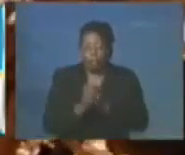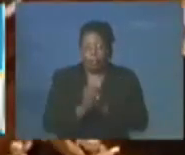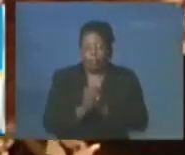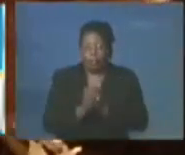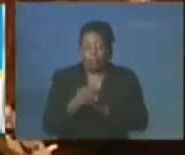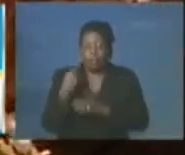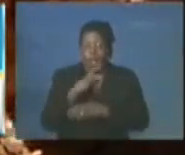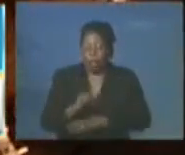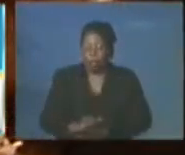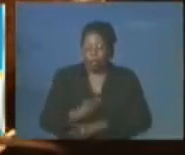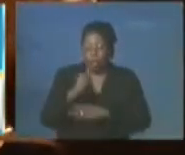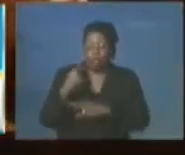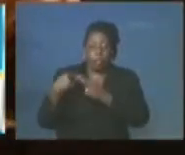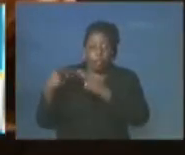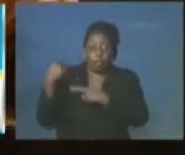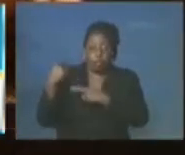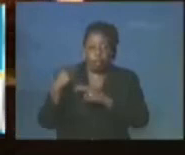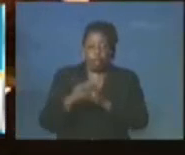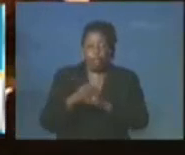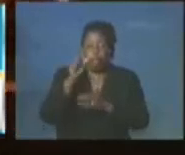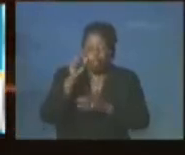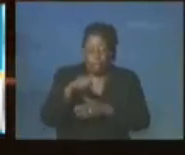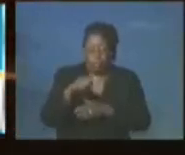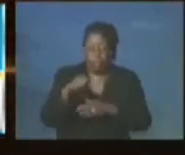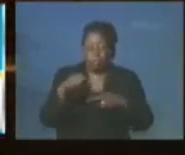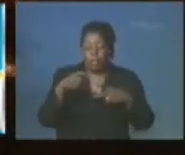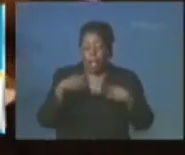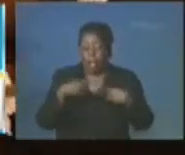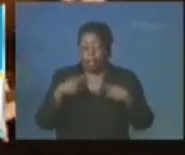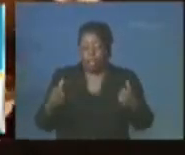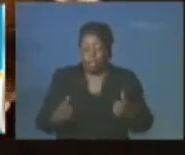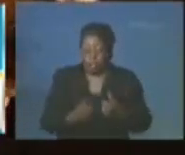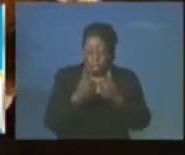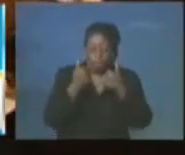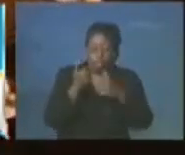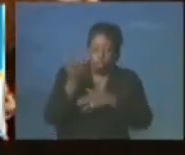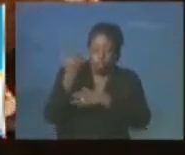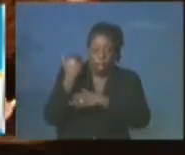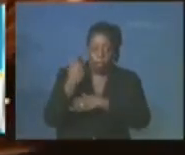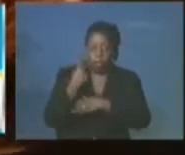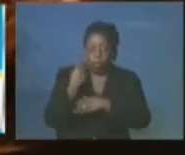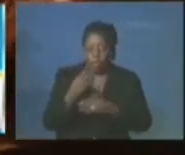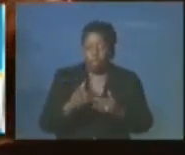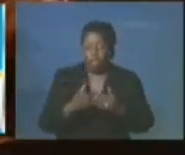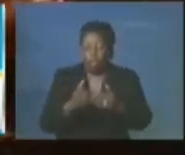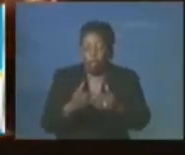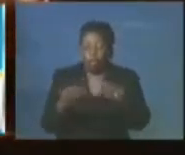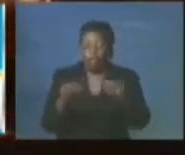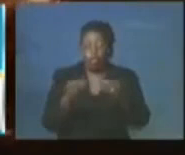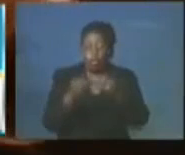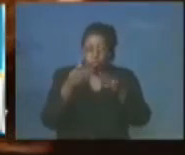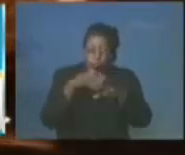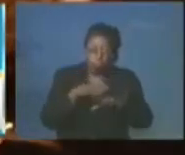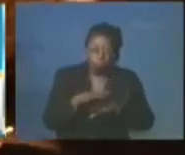We are proud of our history. We have had some challenges along the way, some bumps in the road, but we're looking forward to a more